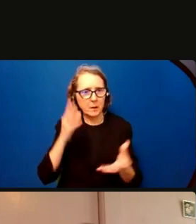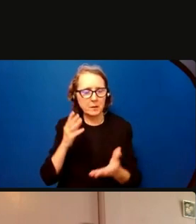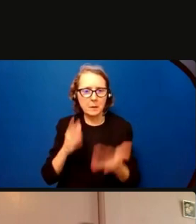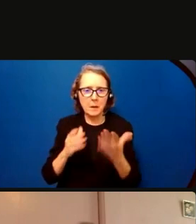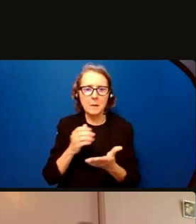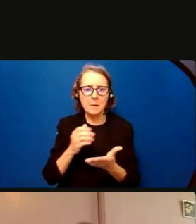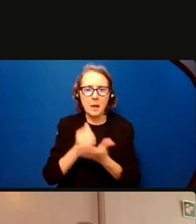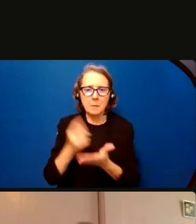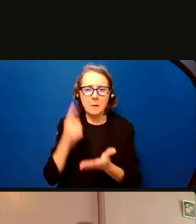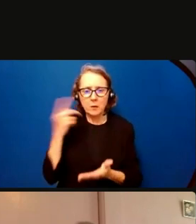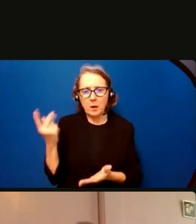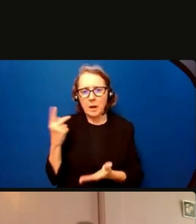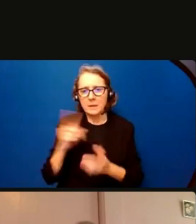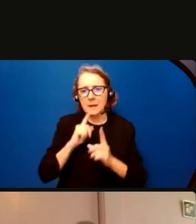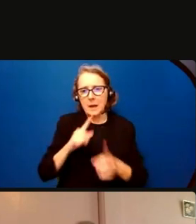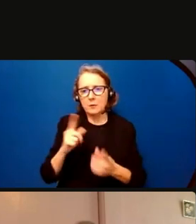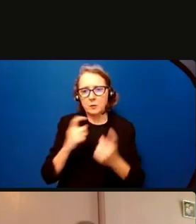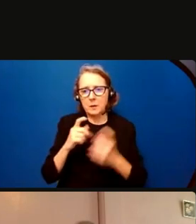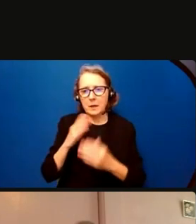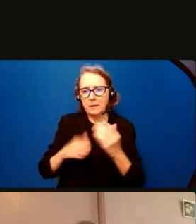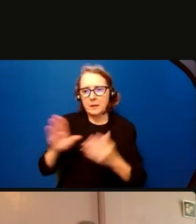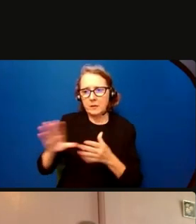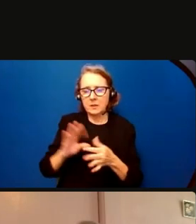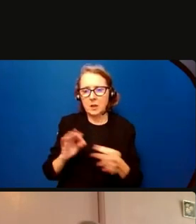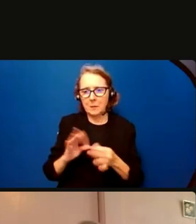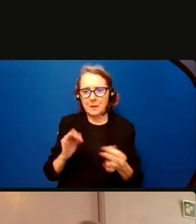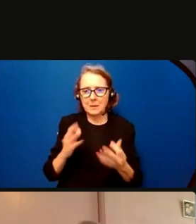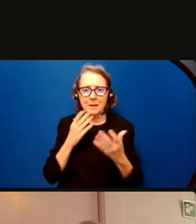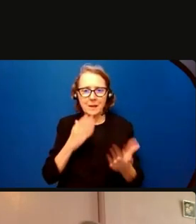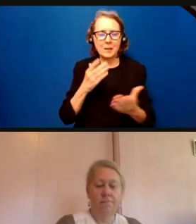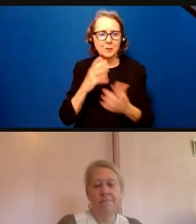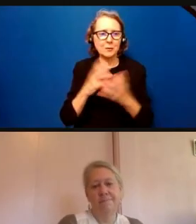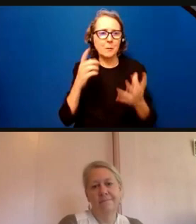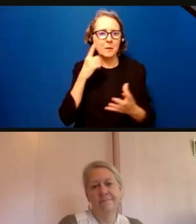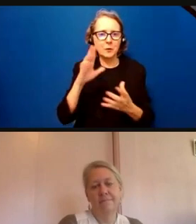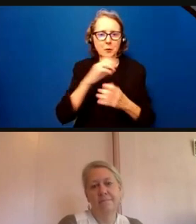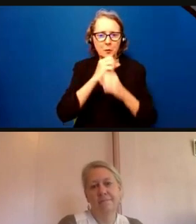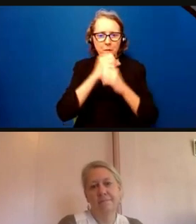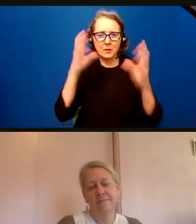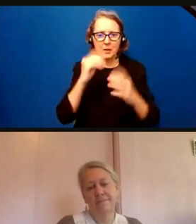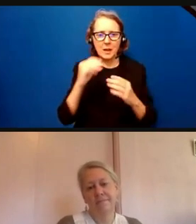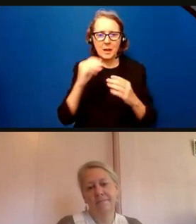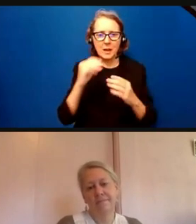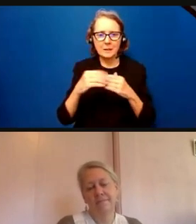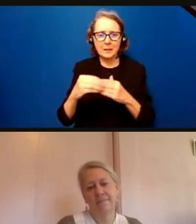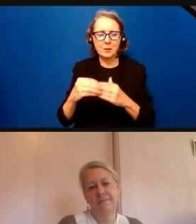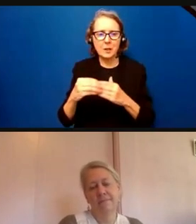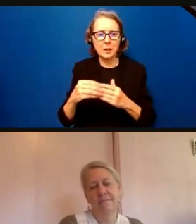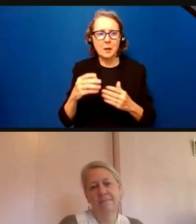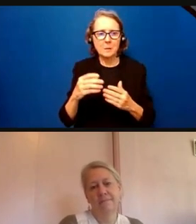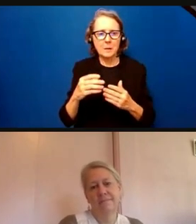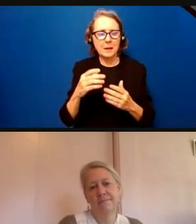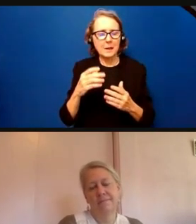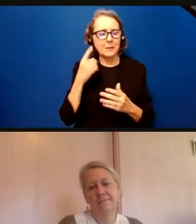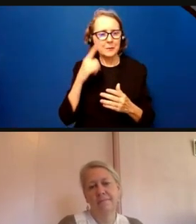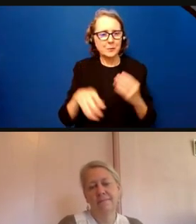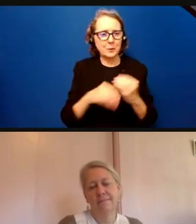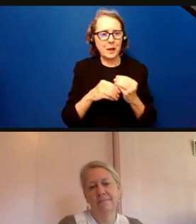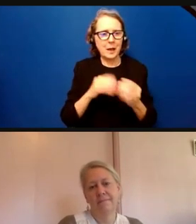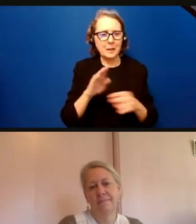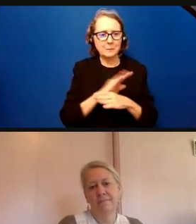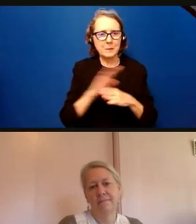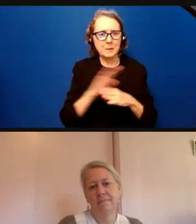questions at the end of his comments. Thank you so much for your vision and leadership to capture commercial air service for Salem and the Mid-Willamette